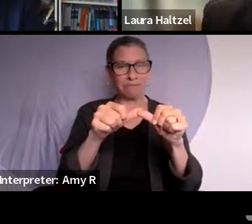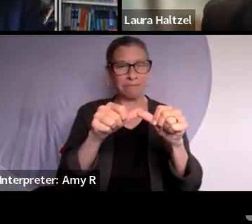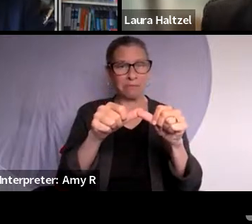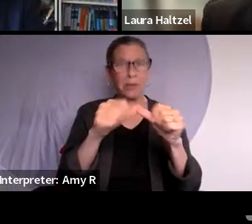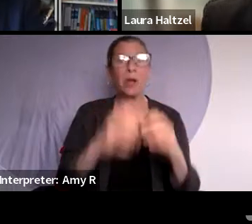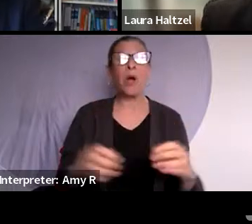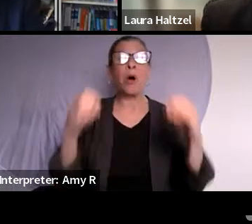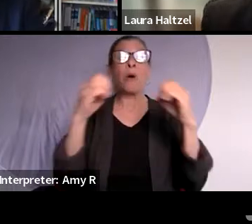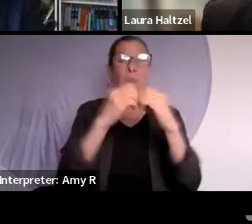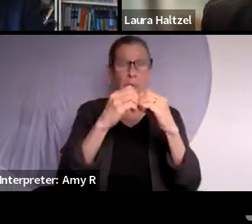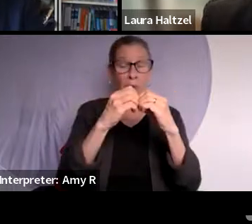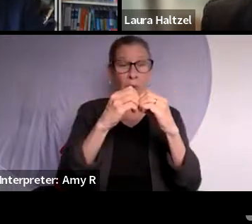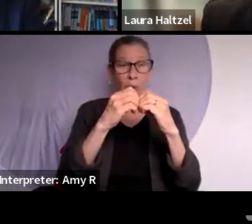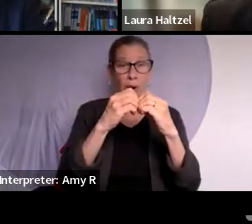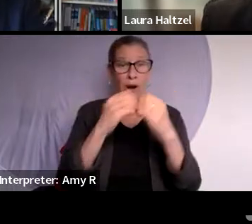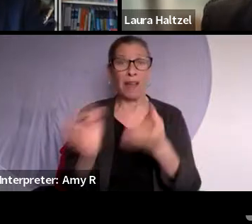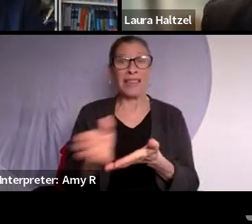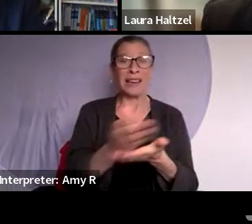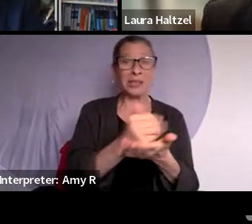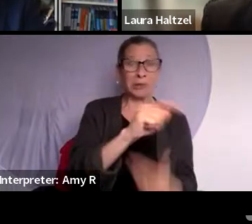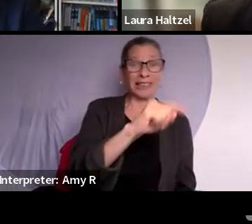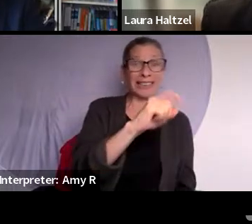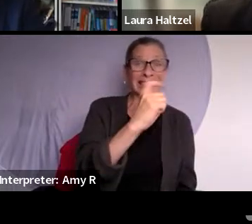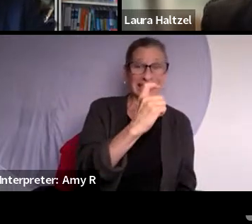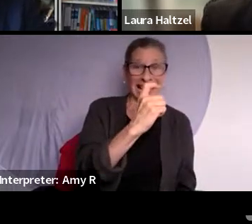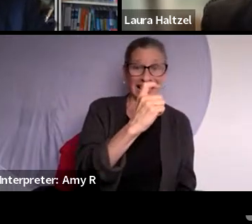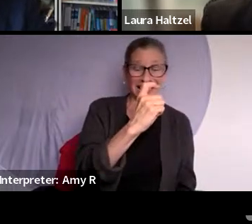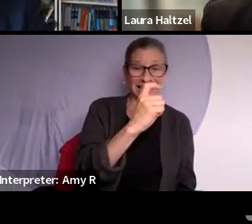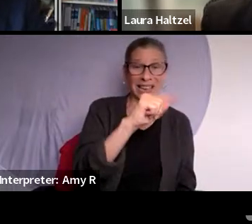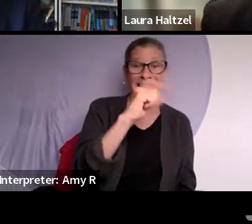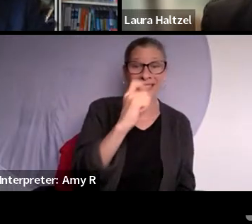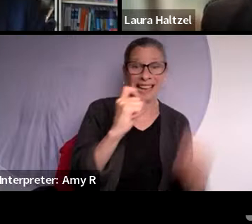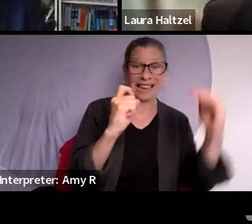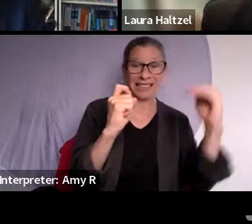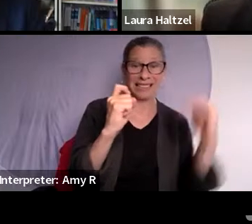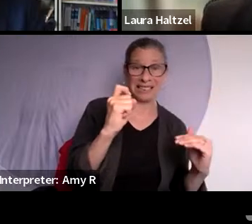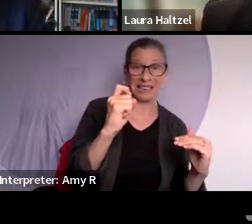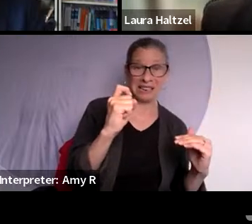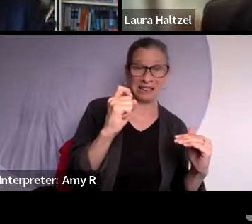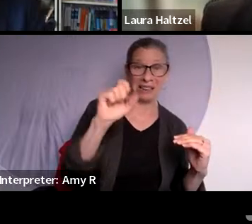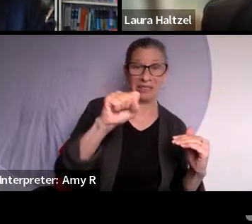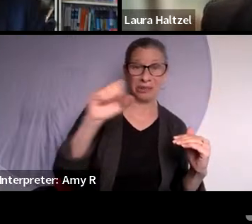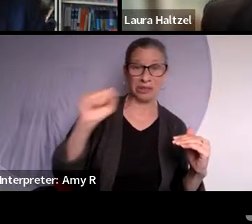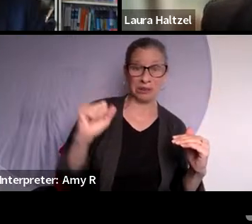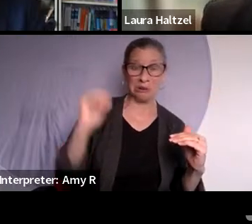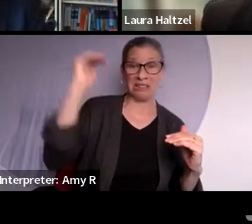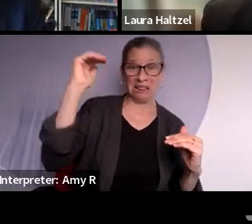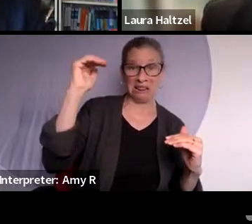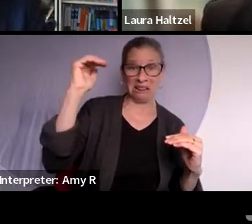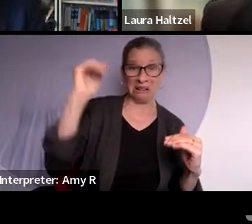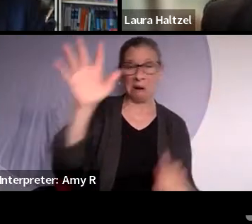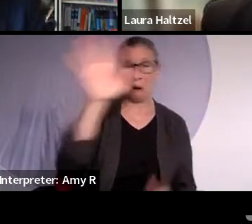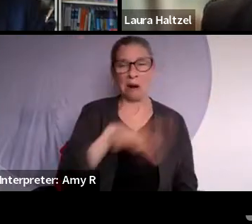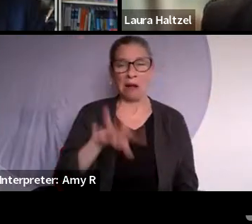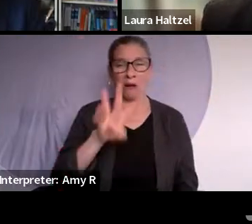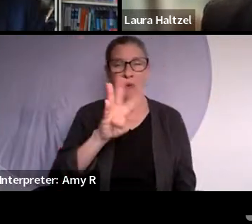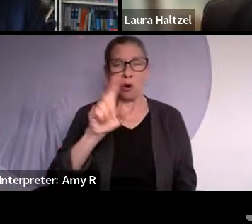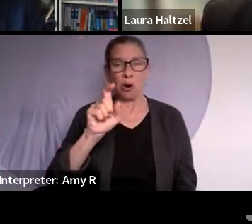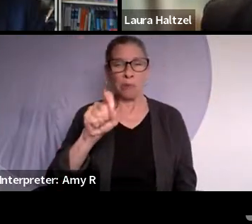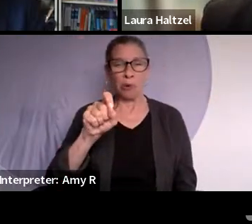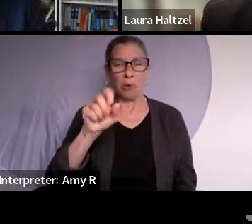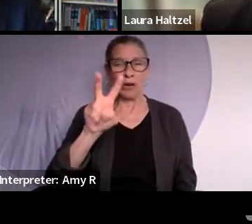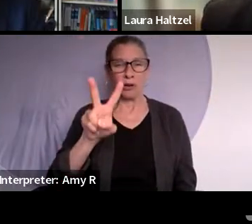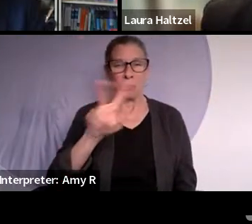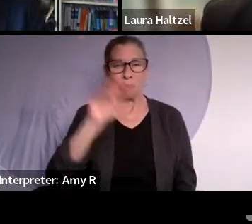much more than it's bringing in taxes, and specifically about 4.2% of taxable payroll. Most people don't